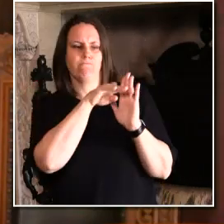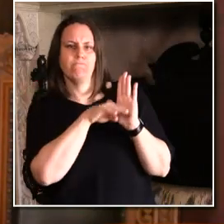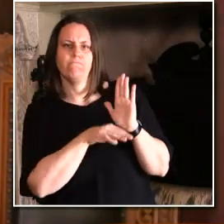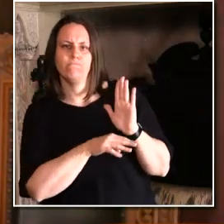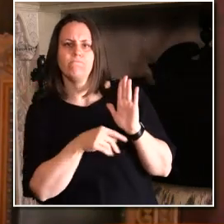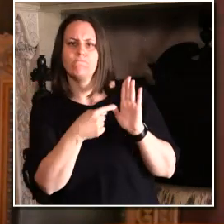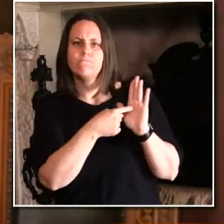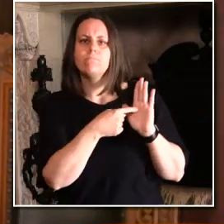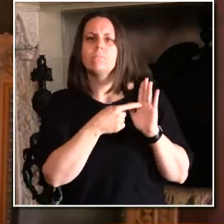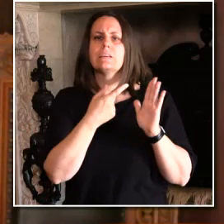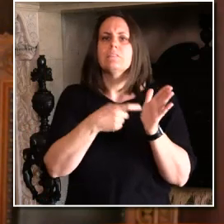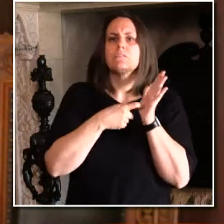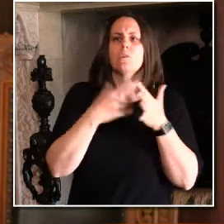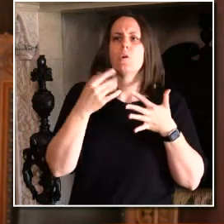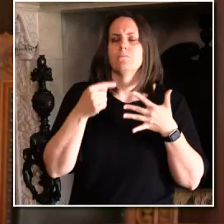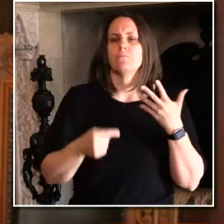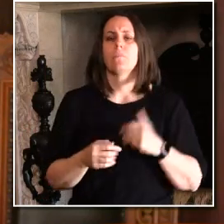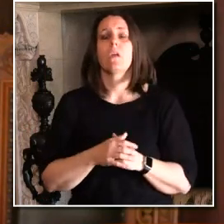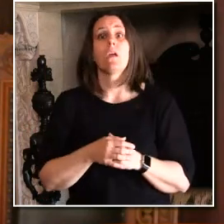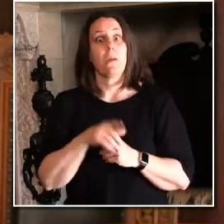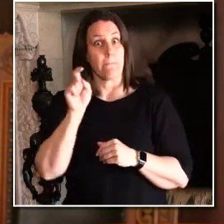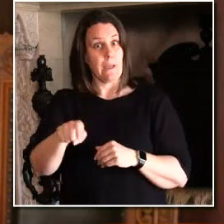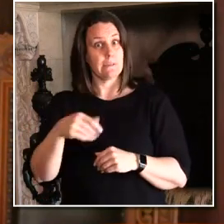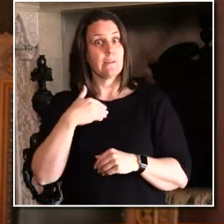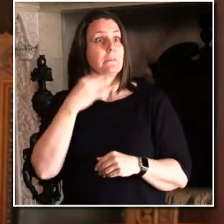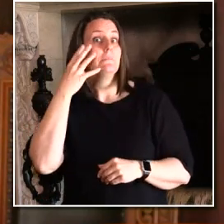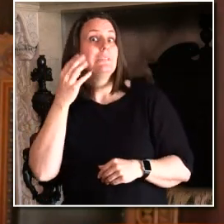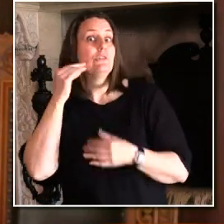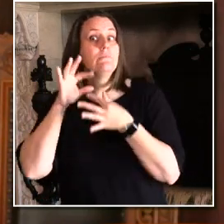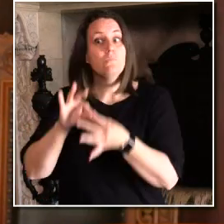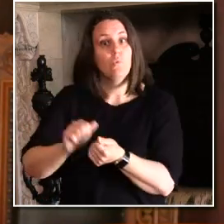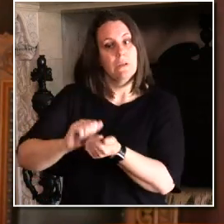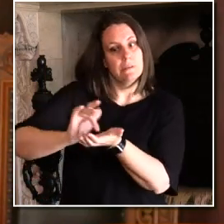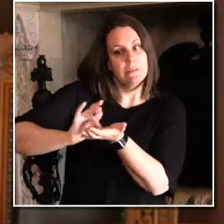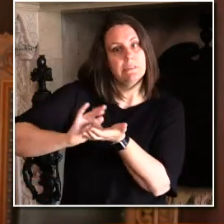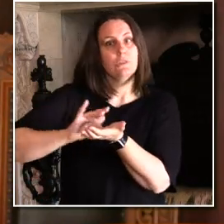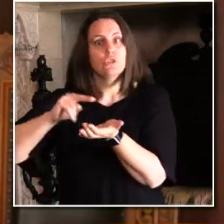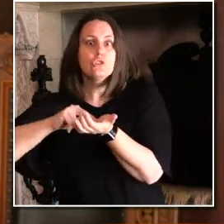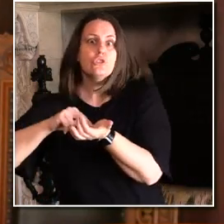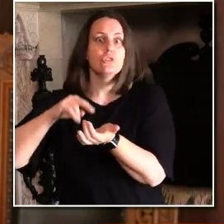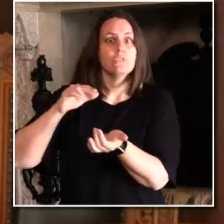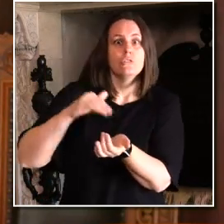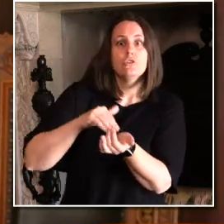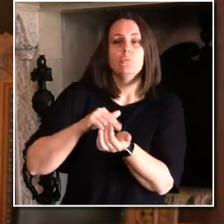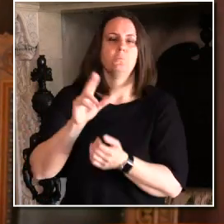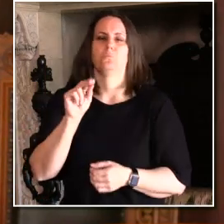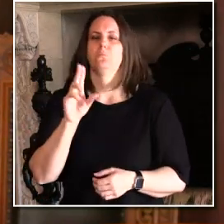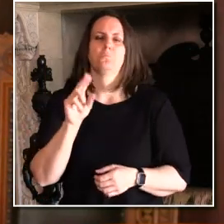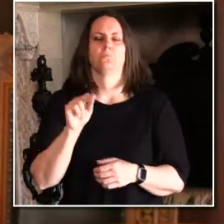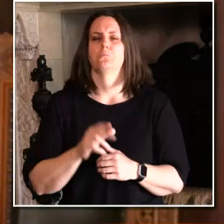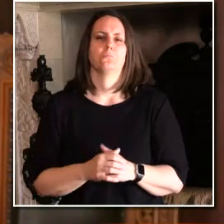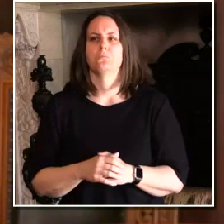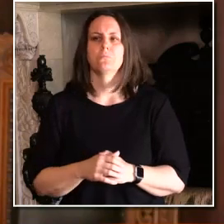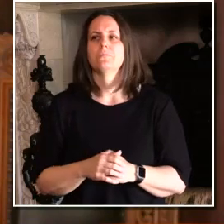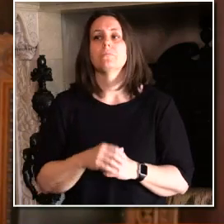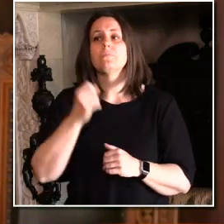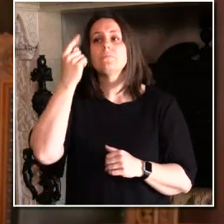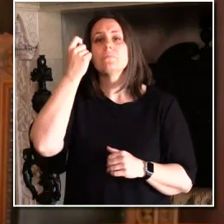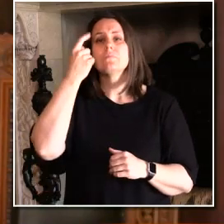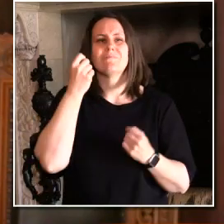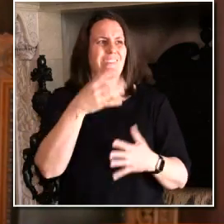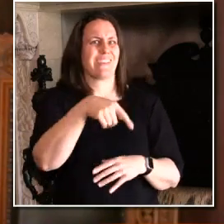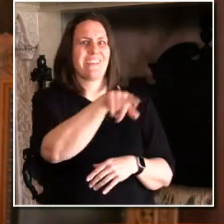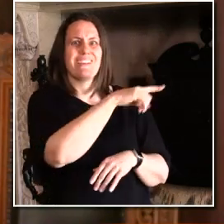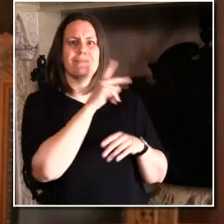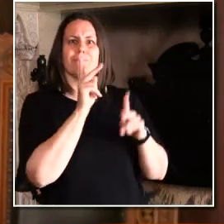this necessarily. We do have people, who have different career paths within state government who are being trained to do this.